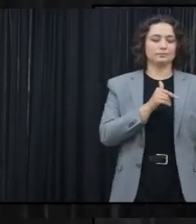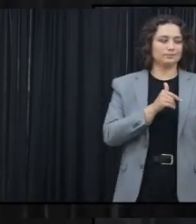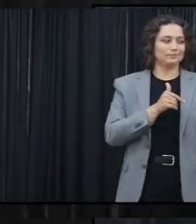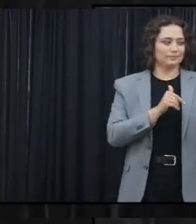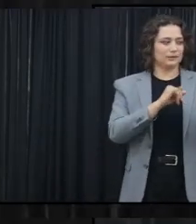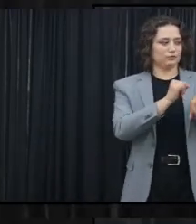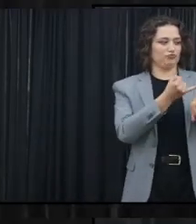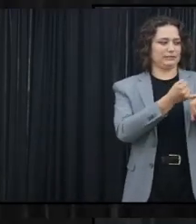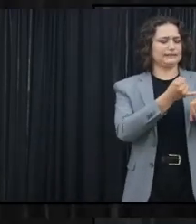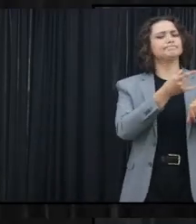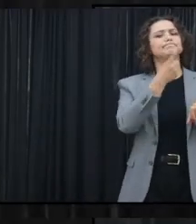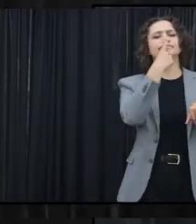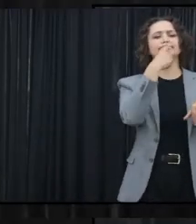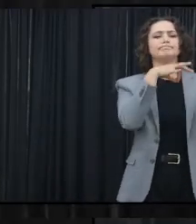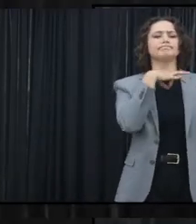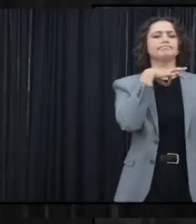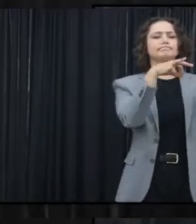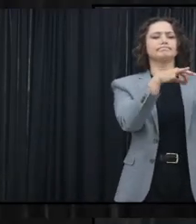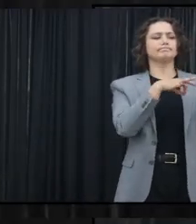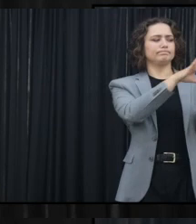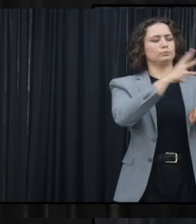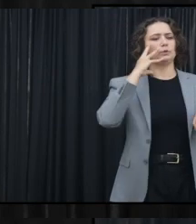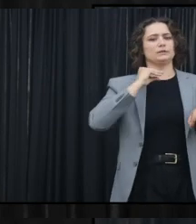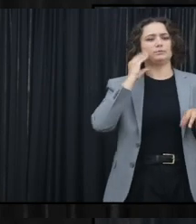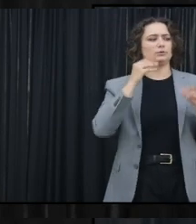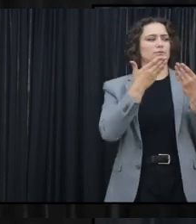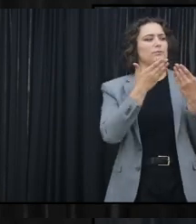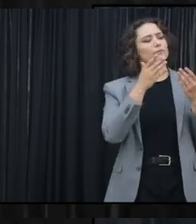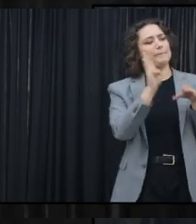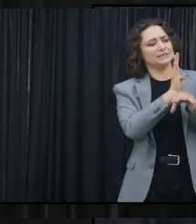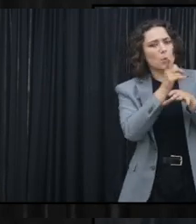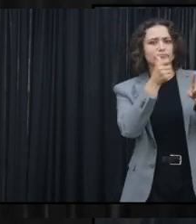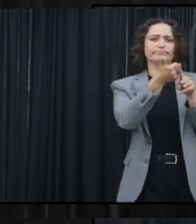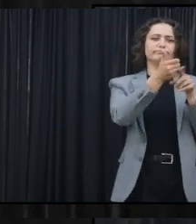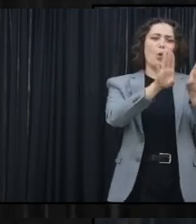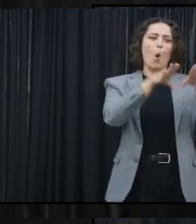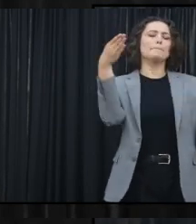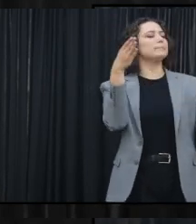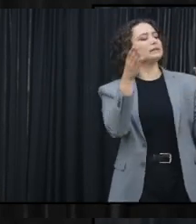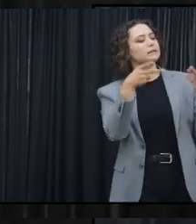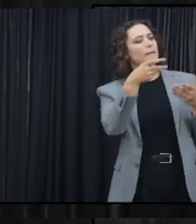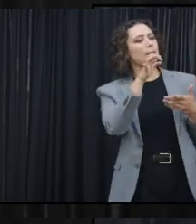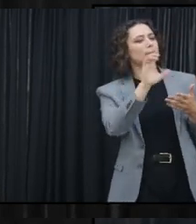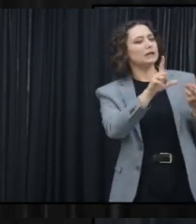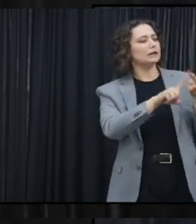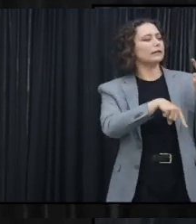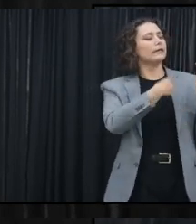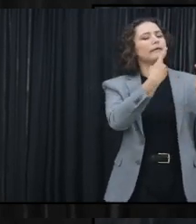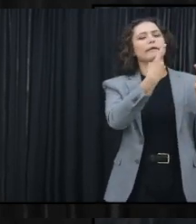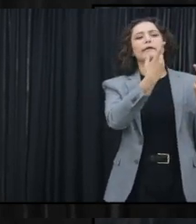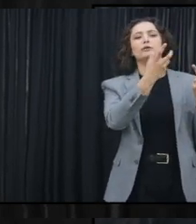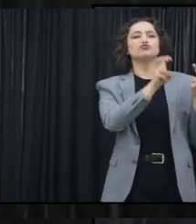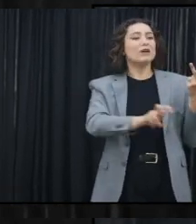experiences in visiting places of public accommodation, so businesses that are open to the public, any state or local government businesses, or just traveling in general